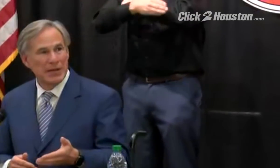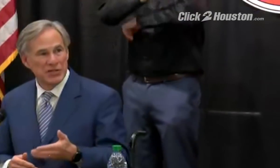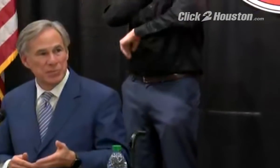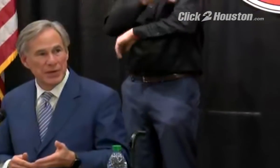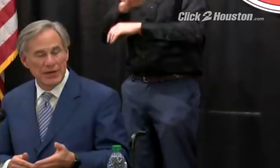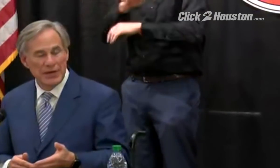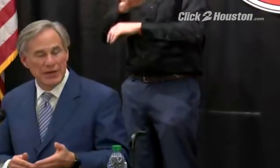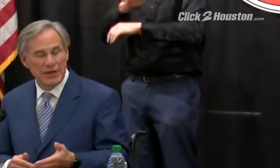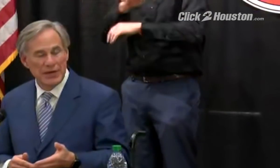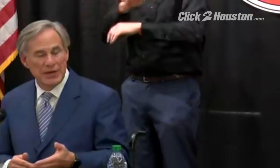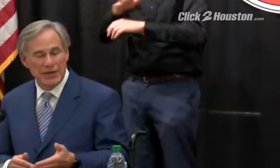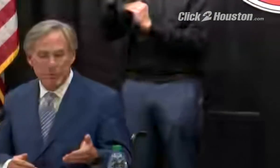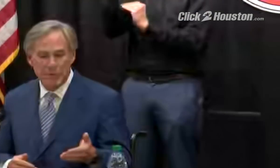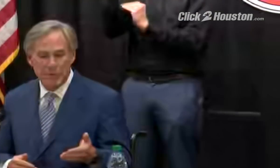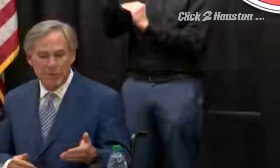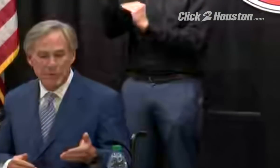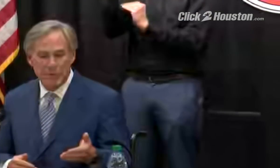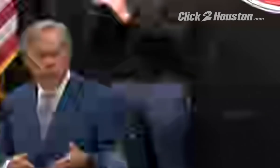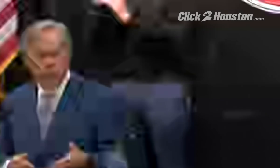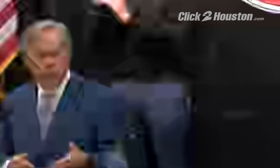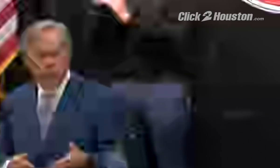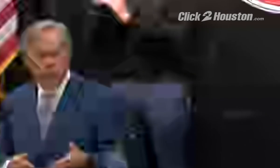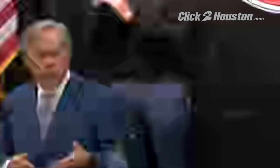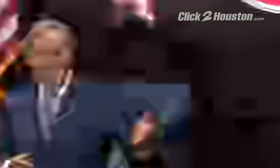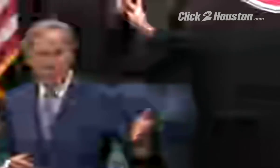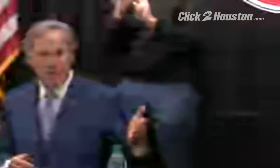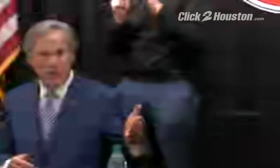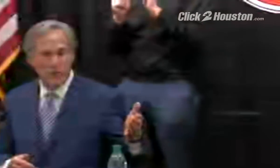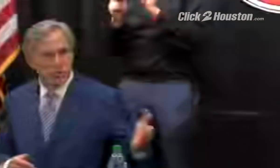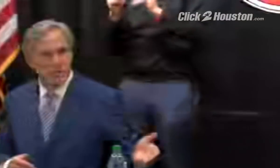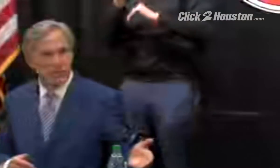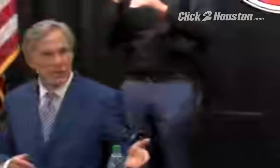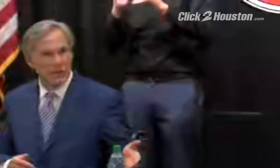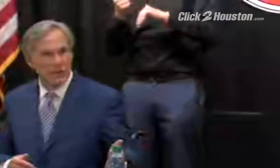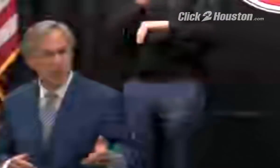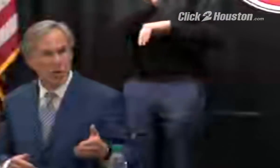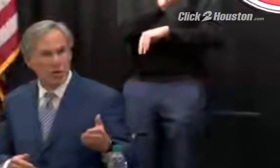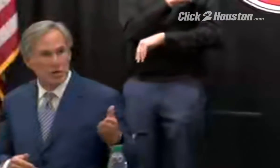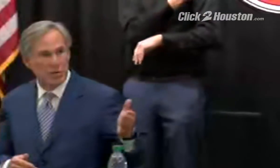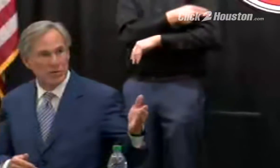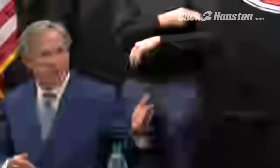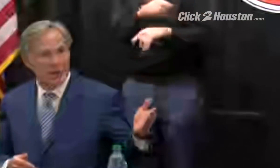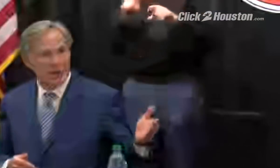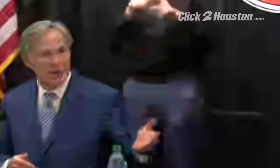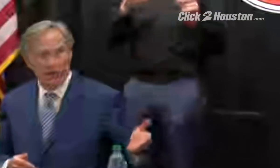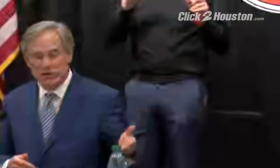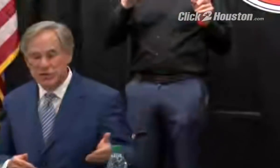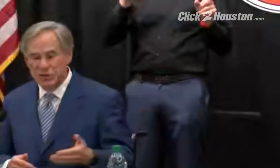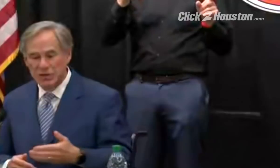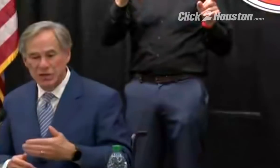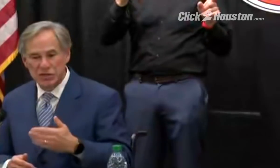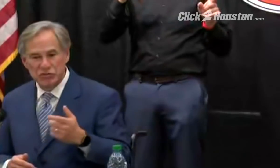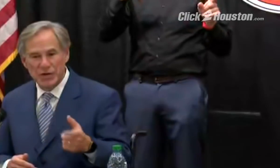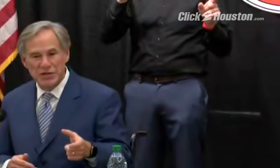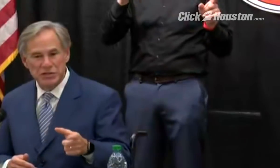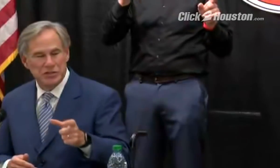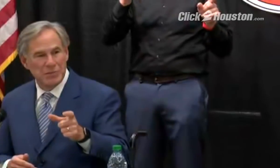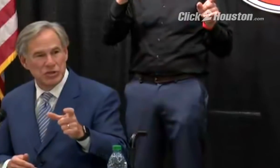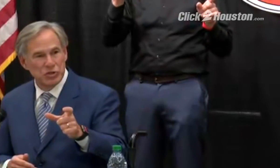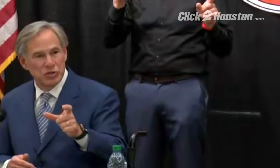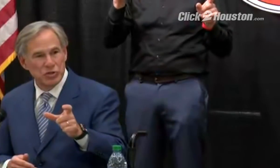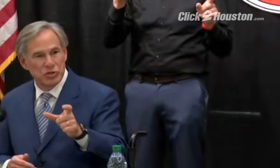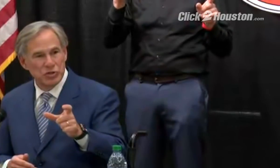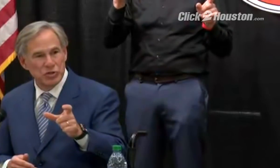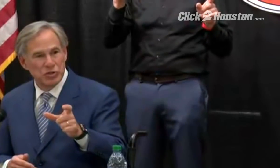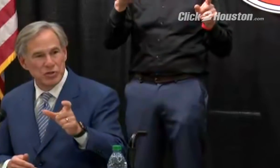people being hospitalized. Separate from that, we do have, whether it be through Chief Kidd or Department of State Health Services, these strategies to